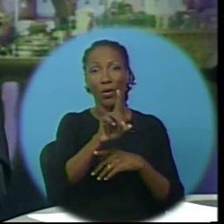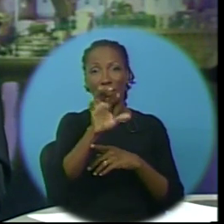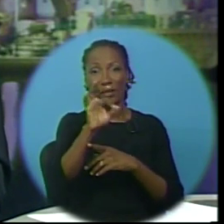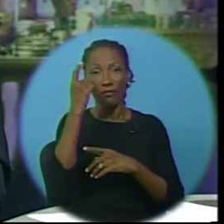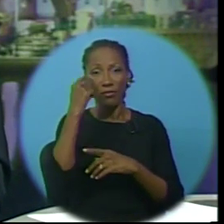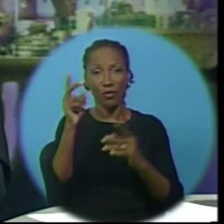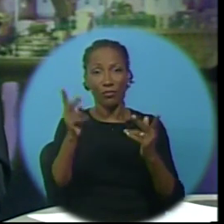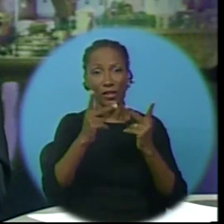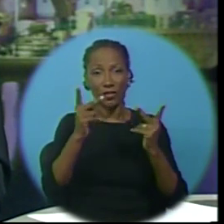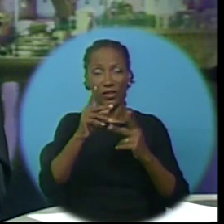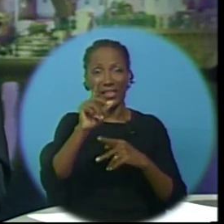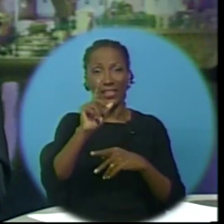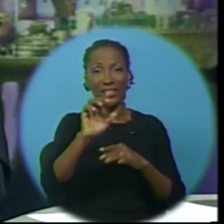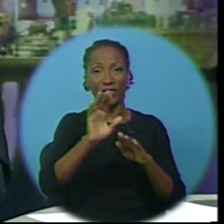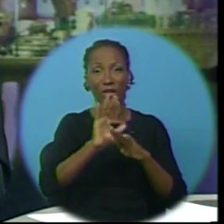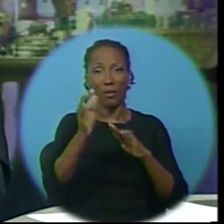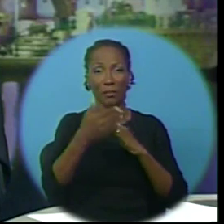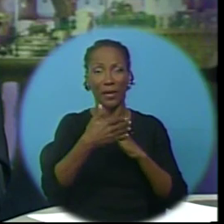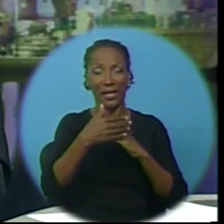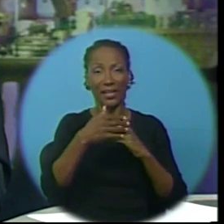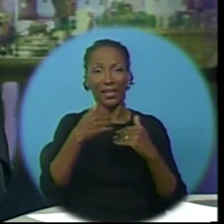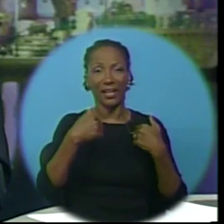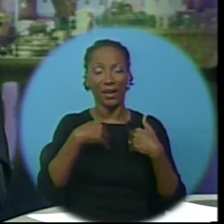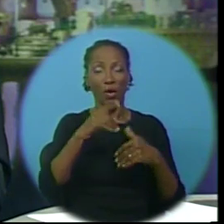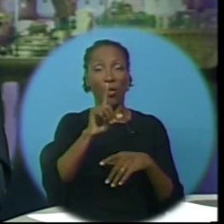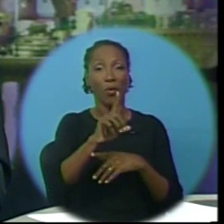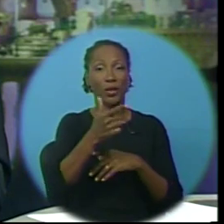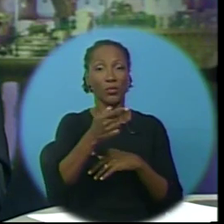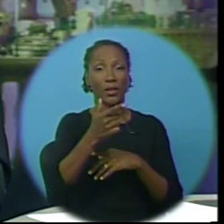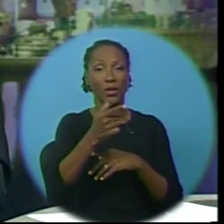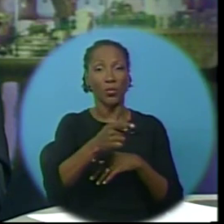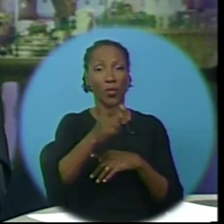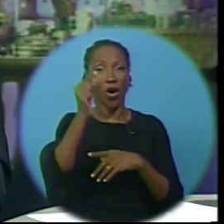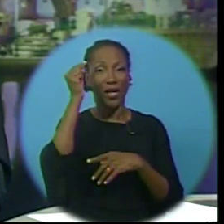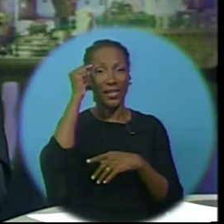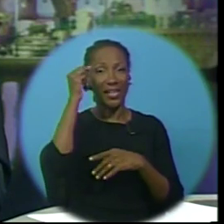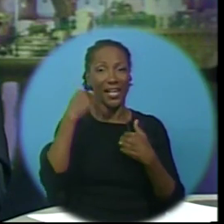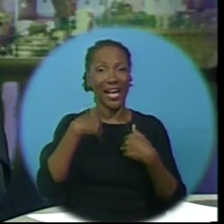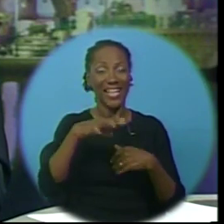Talawas raced to 121 in 10 overs, with Gayle slamming